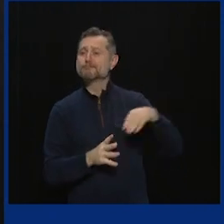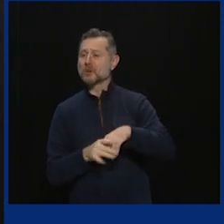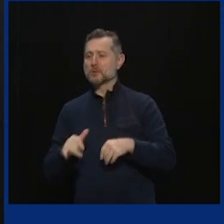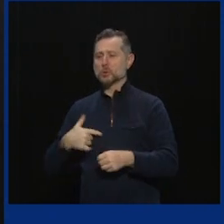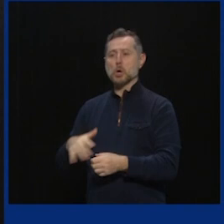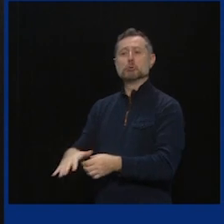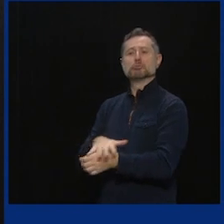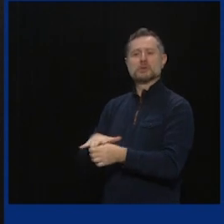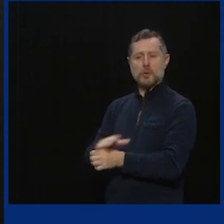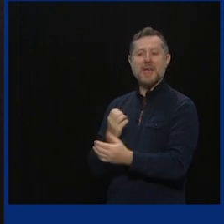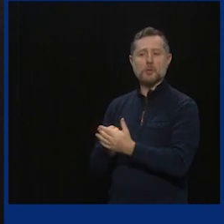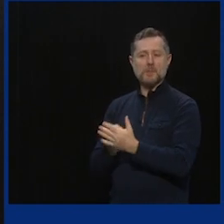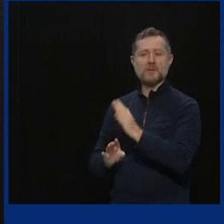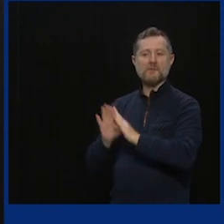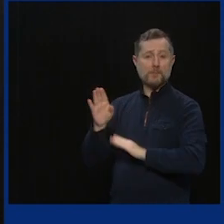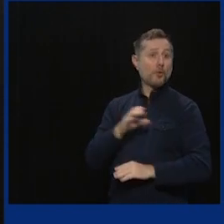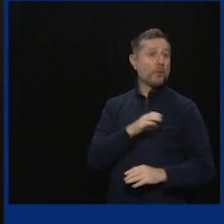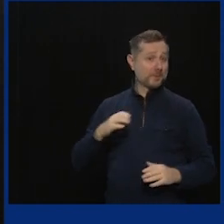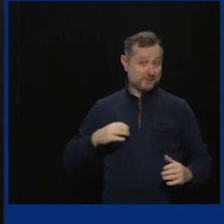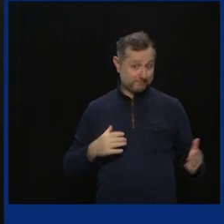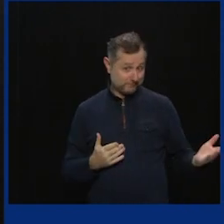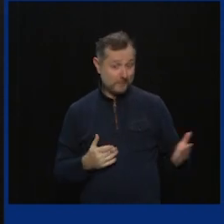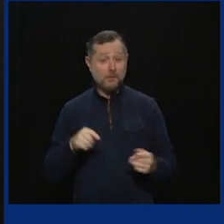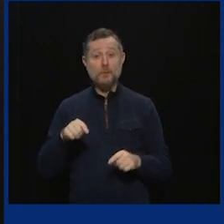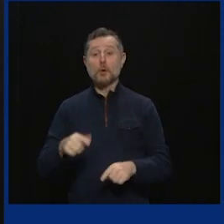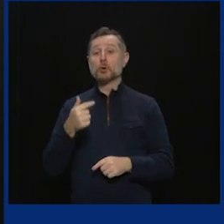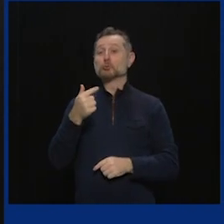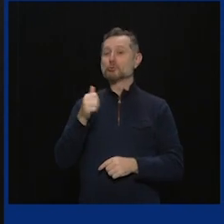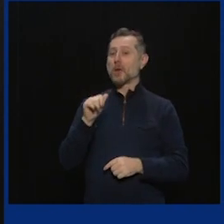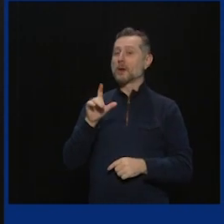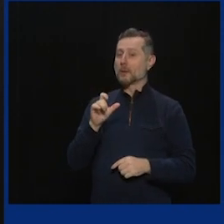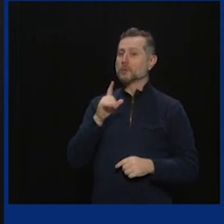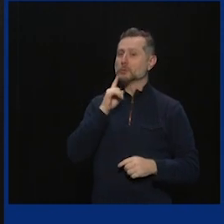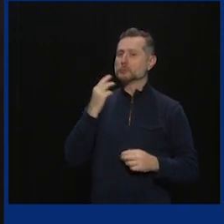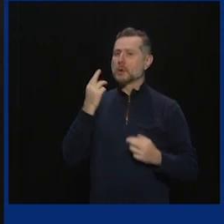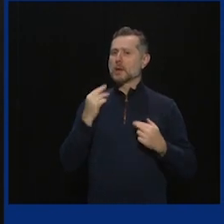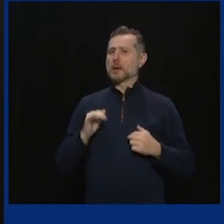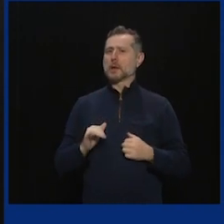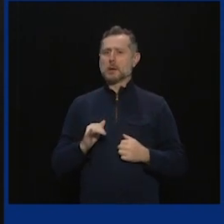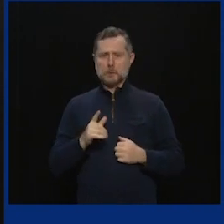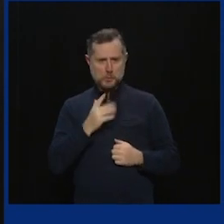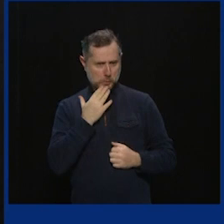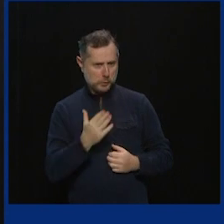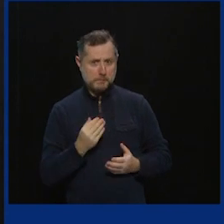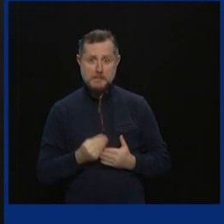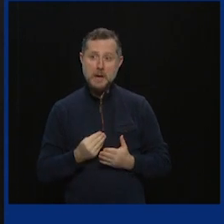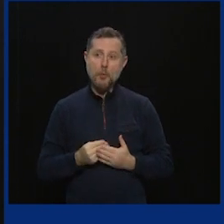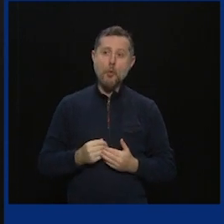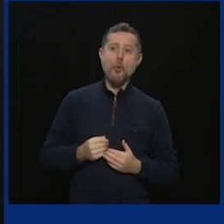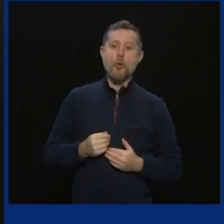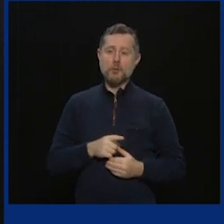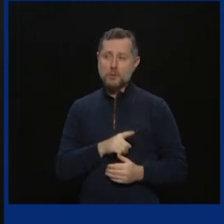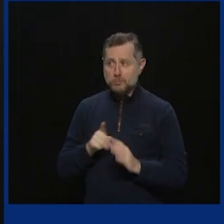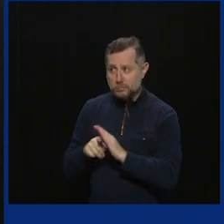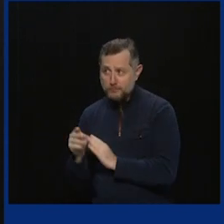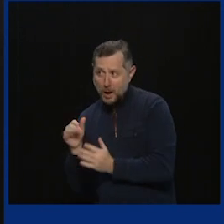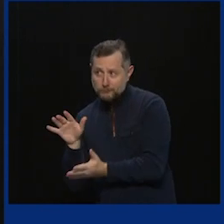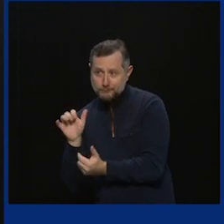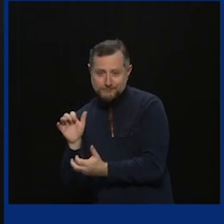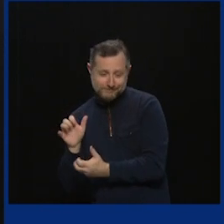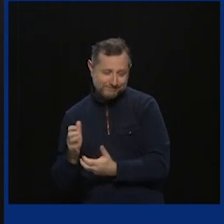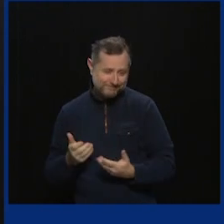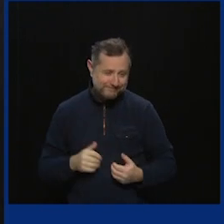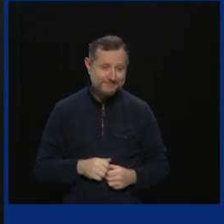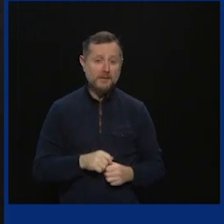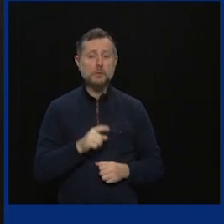is discovering is a source of good money, and you have been very, very strong in your voice for the Asian community